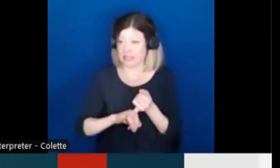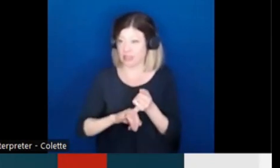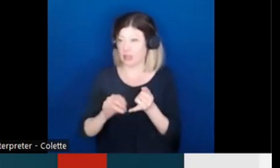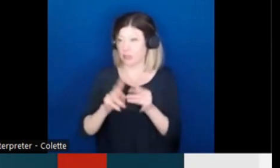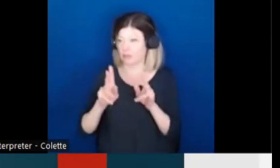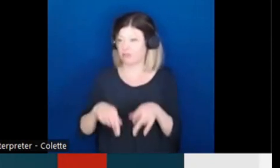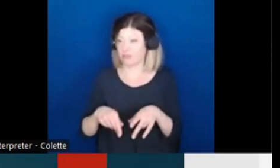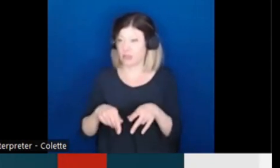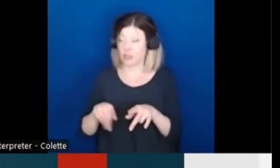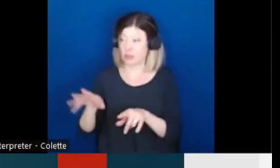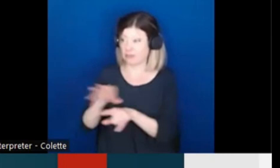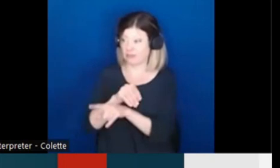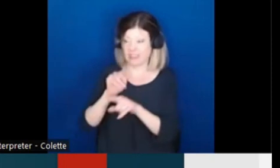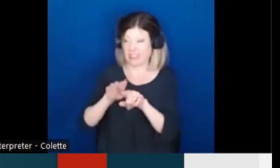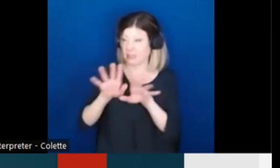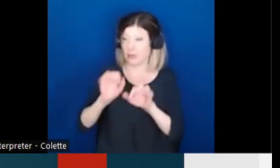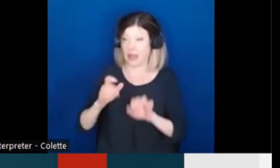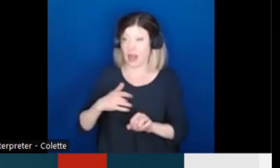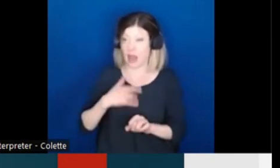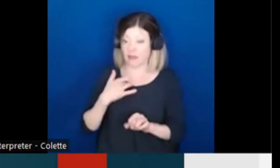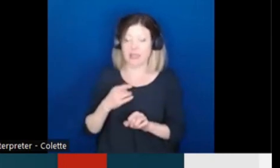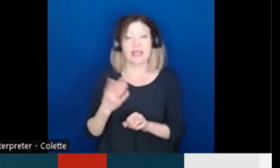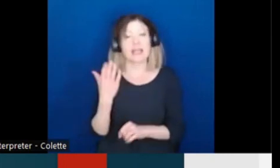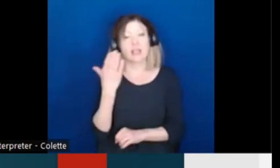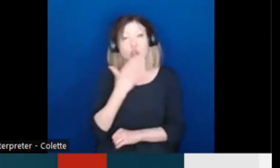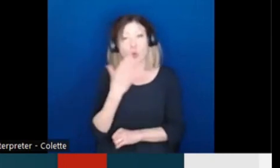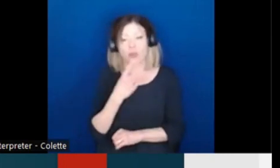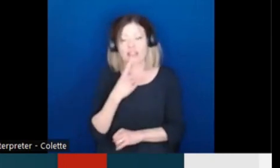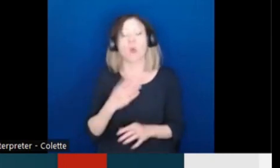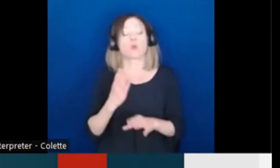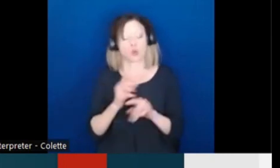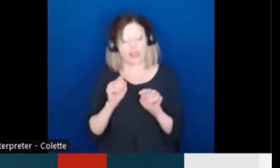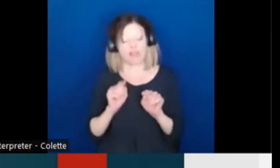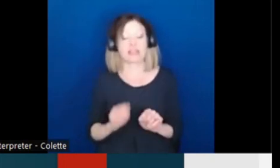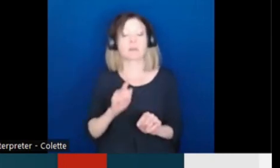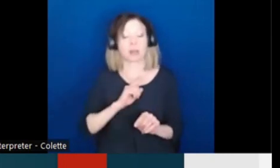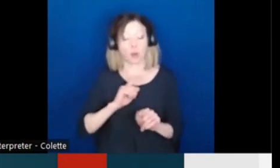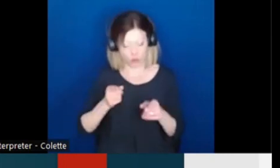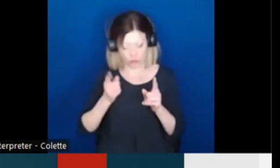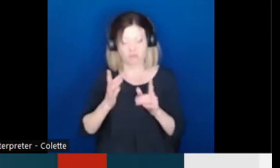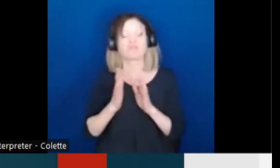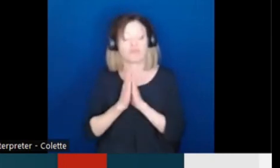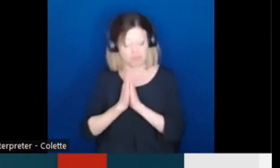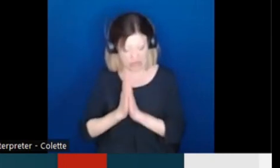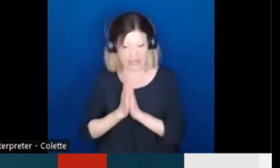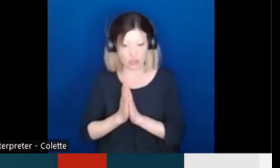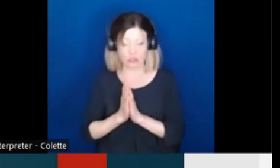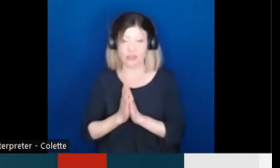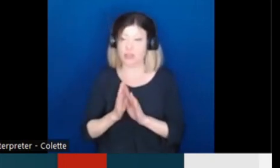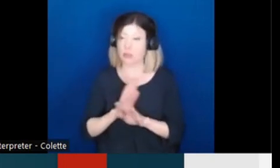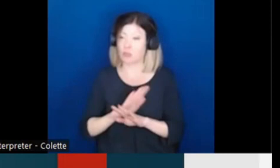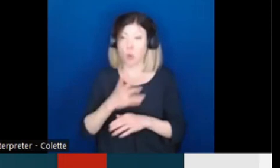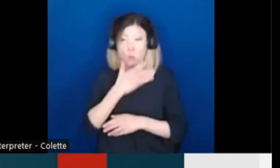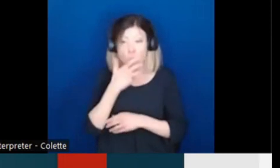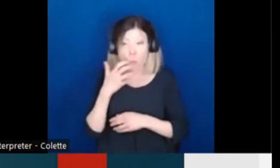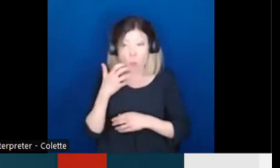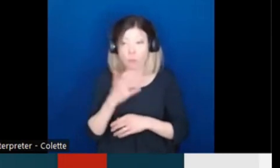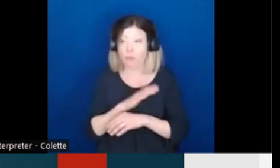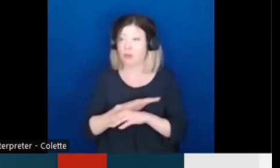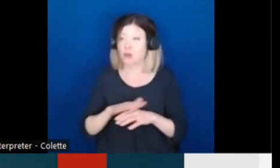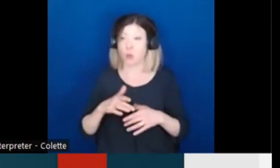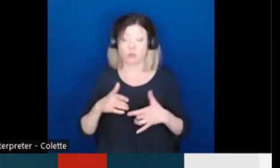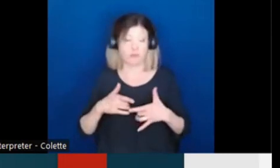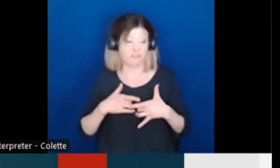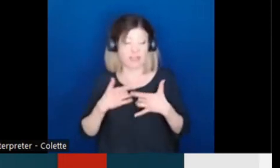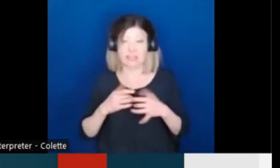name of religion, but it's incredibly unfeeling. There's no compassion towards children. There's an idea that children